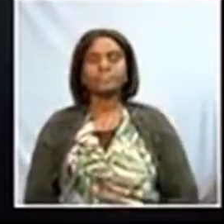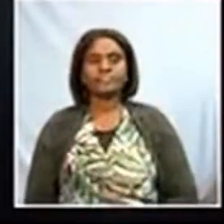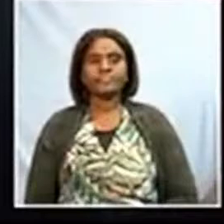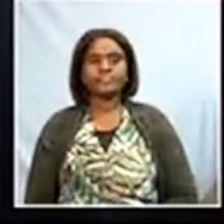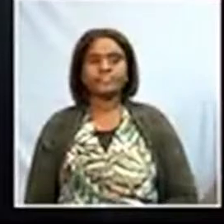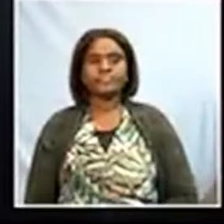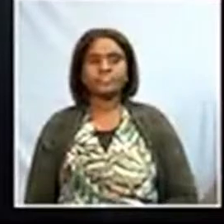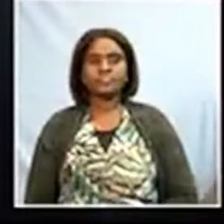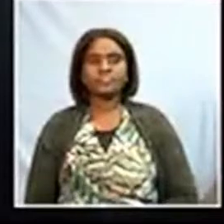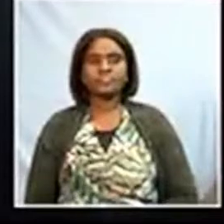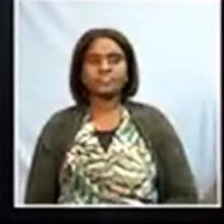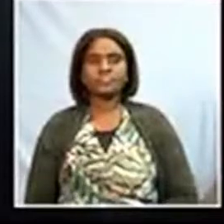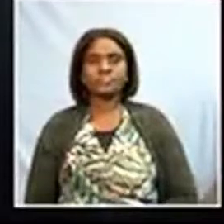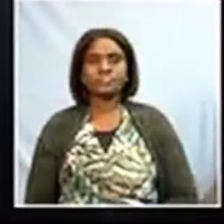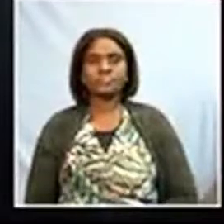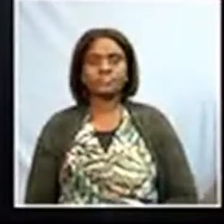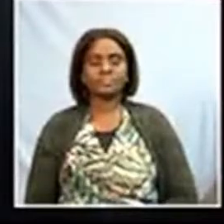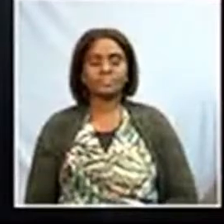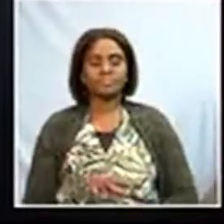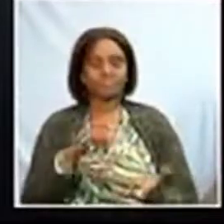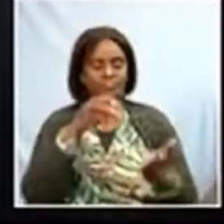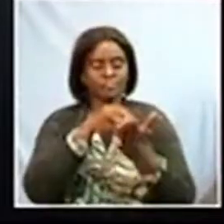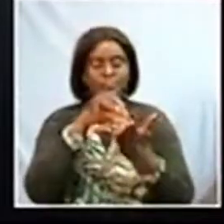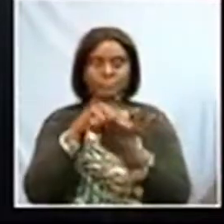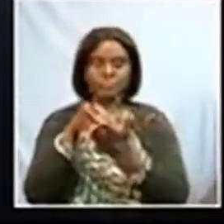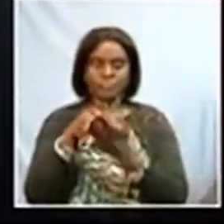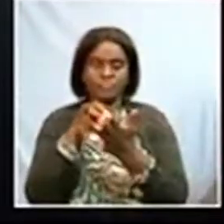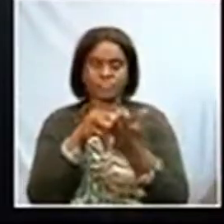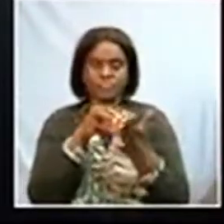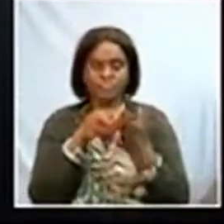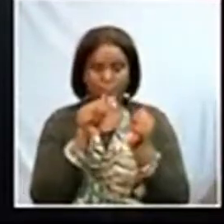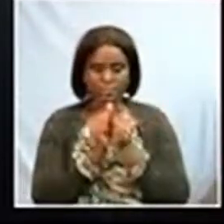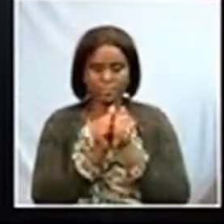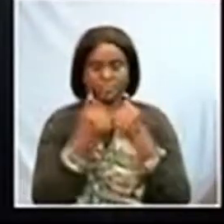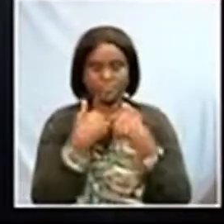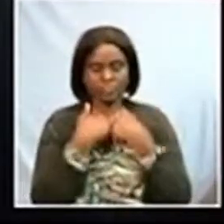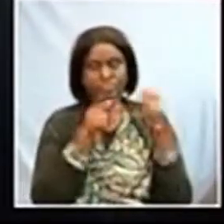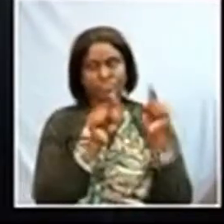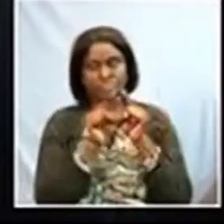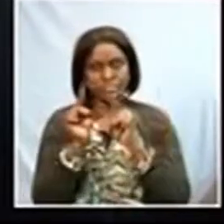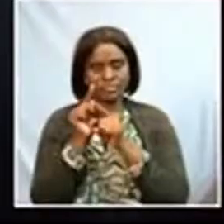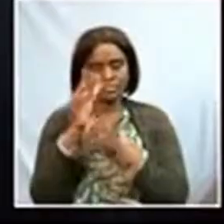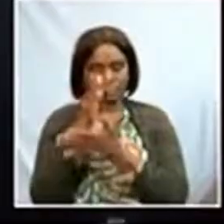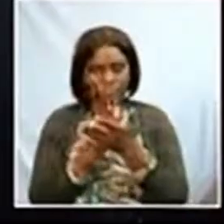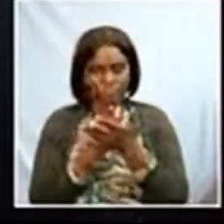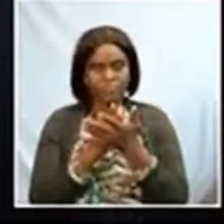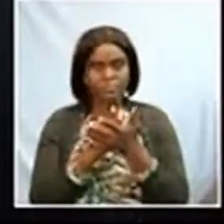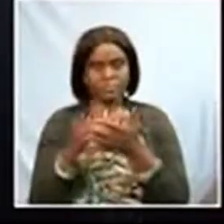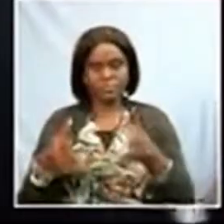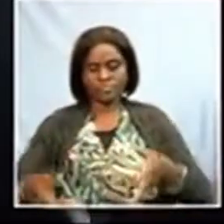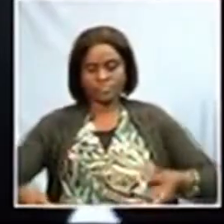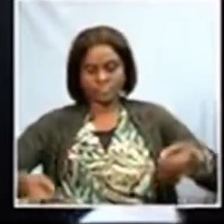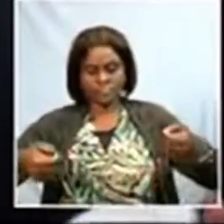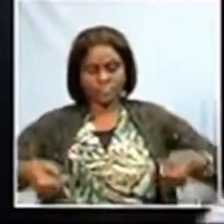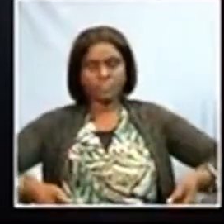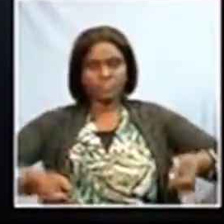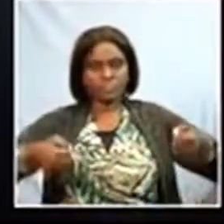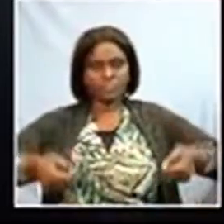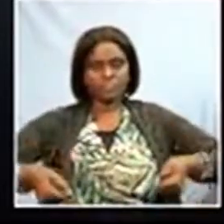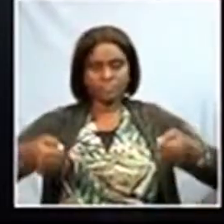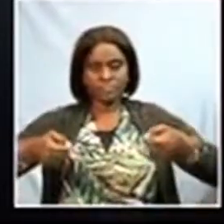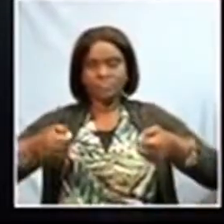plain and screen casings, and then also some bags of gravel pack.